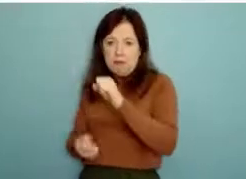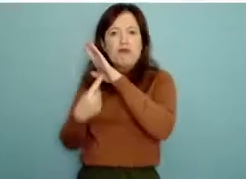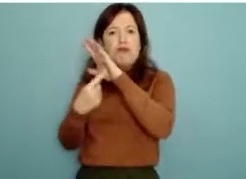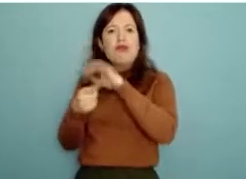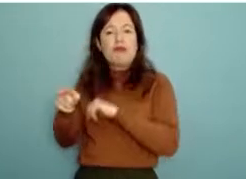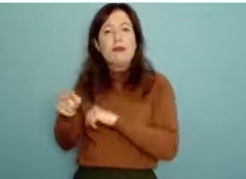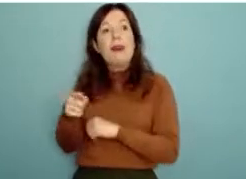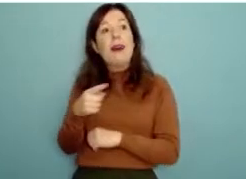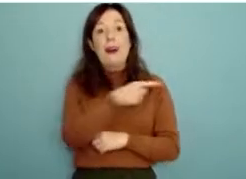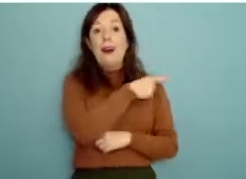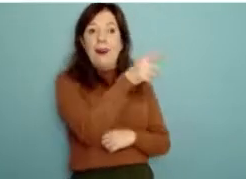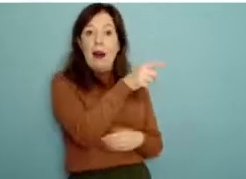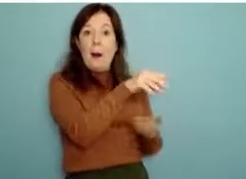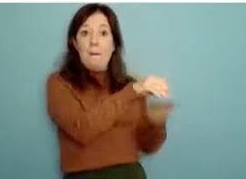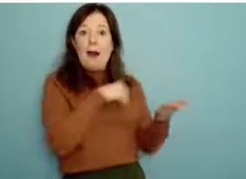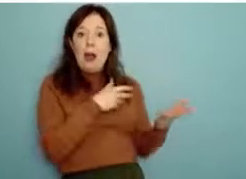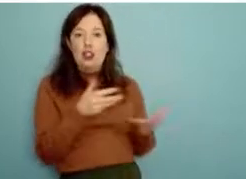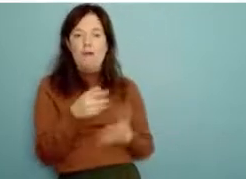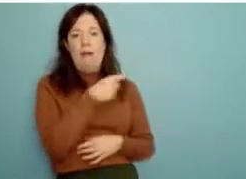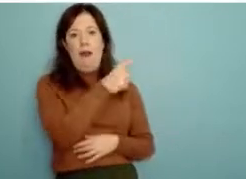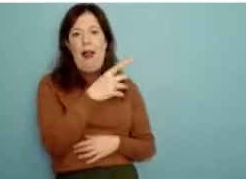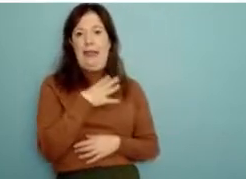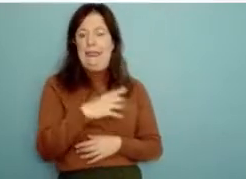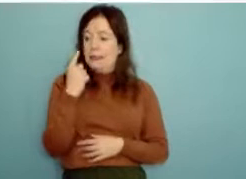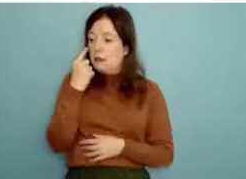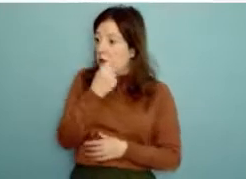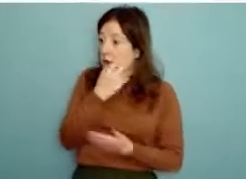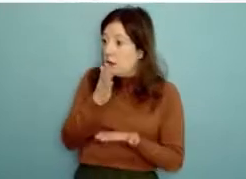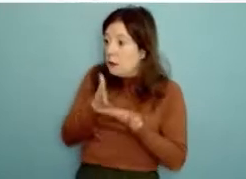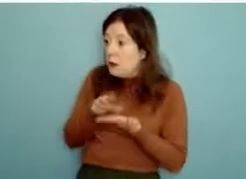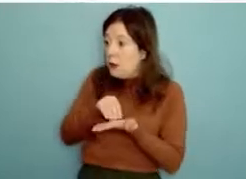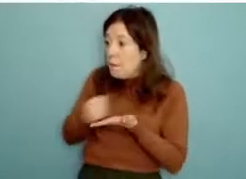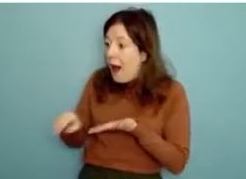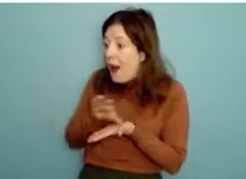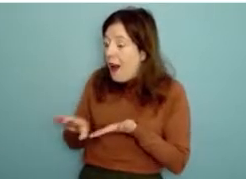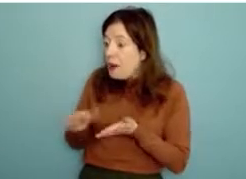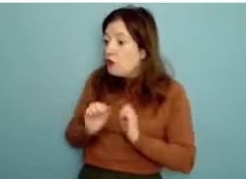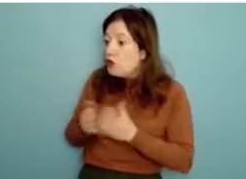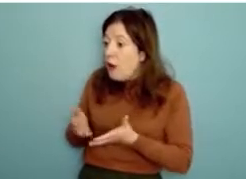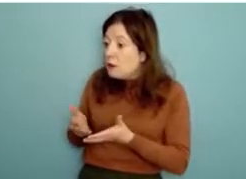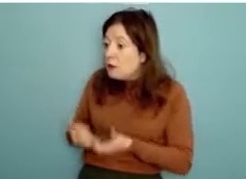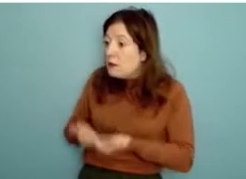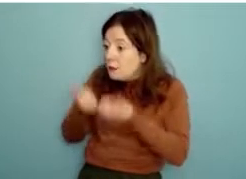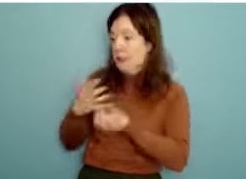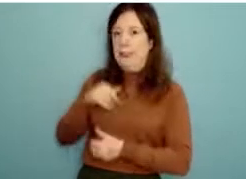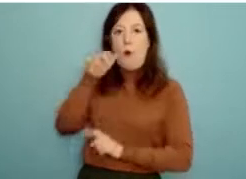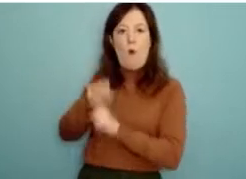are paying for services also want to know that they're getting some value for money as well. So if we move to the next